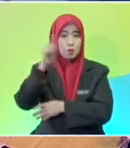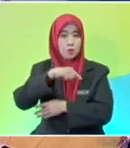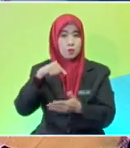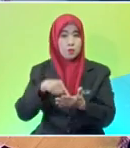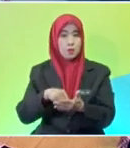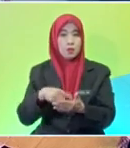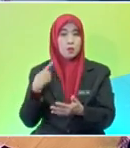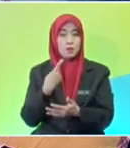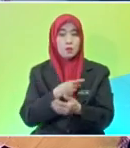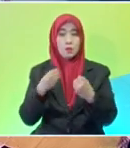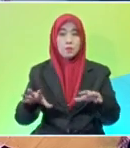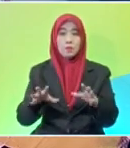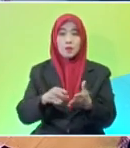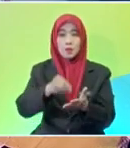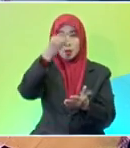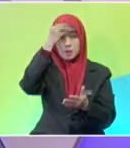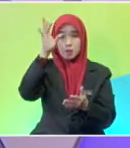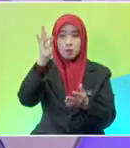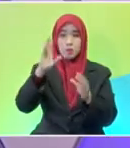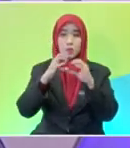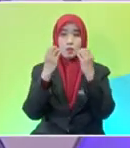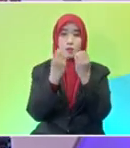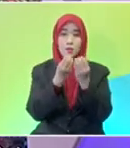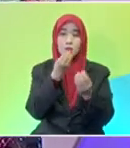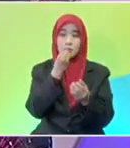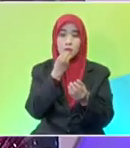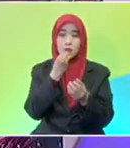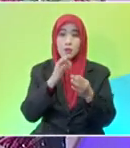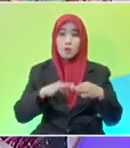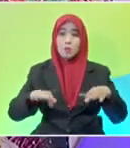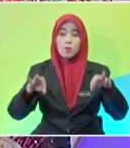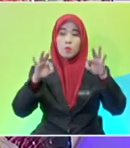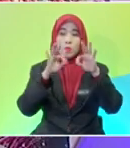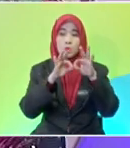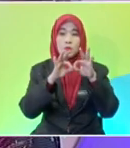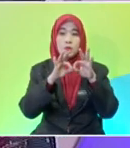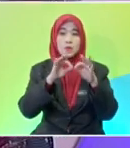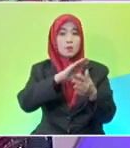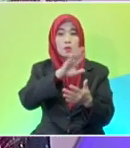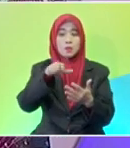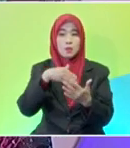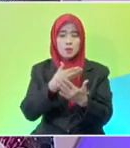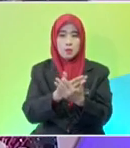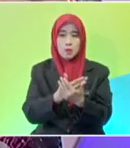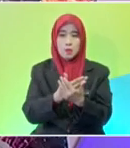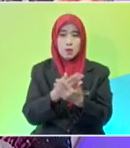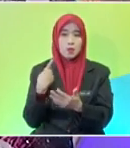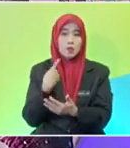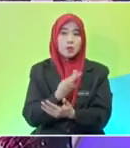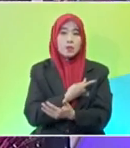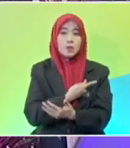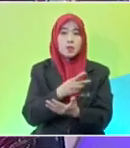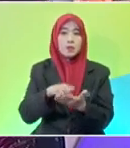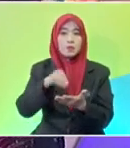about 7 classes of food. Mm-hmm. We also learned about the importance of the 7 classes of food. And we do also learn